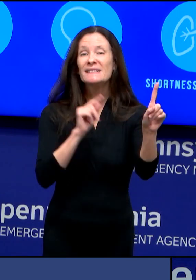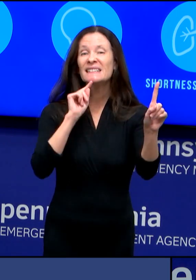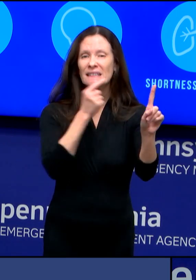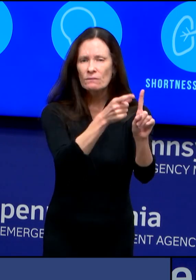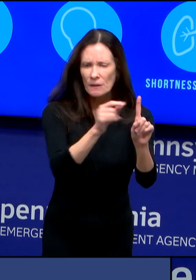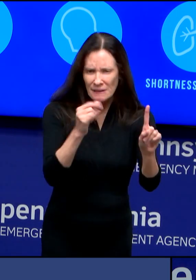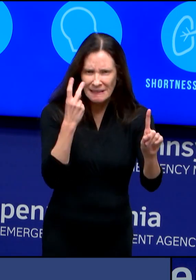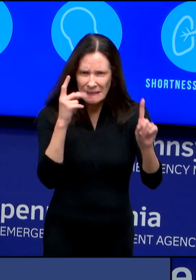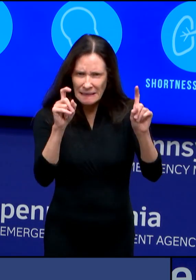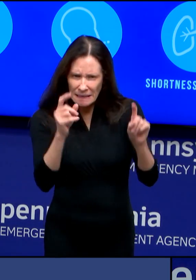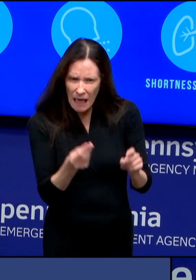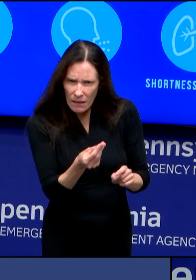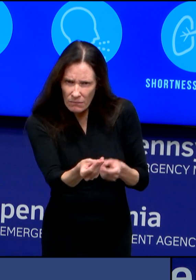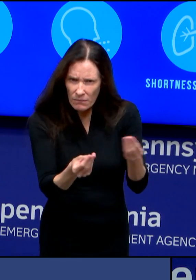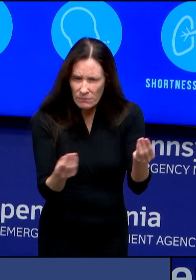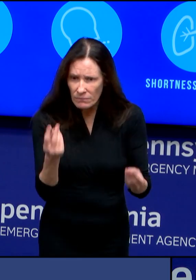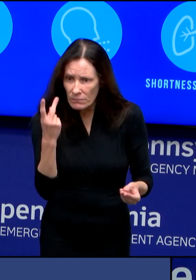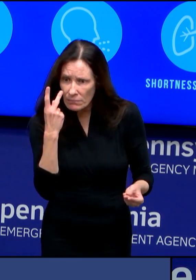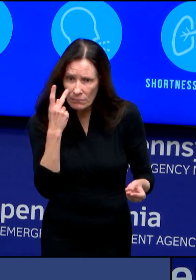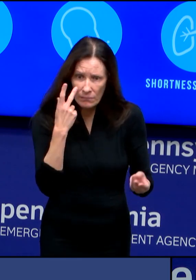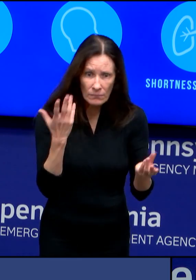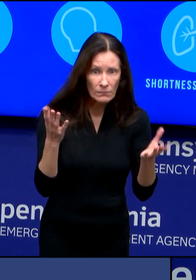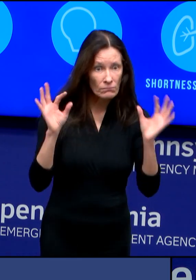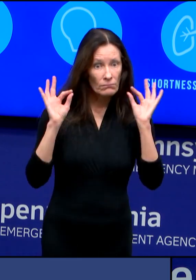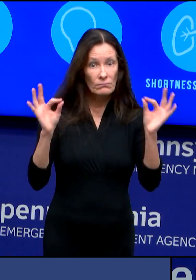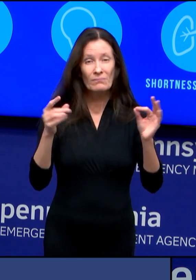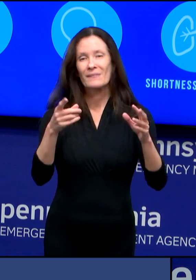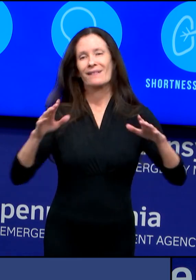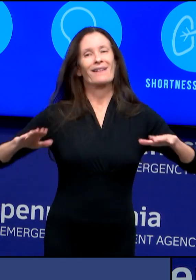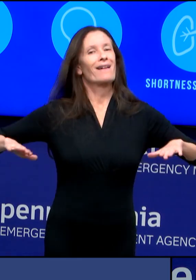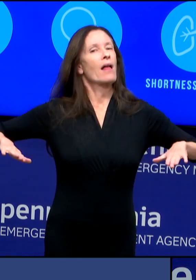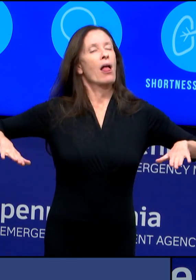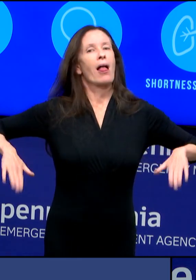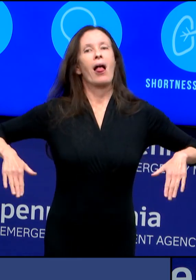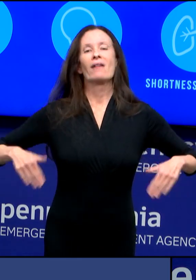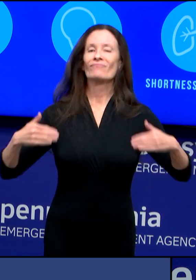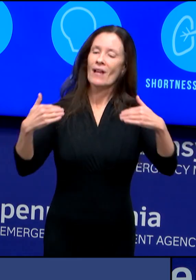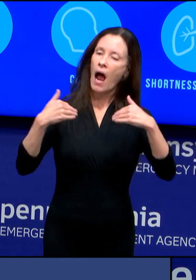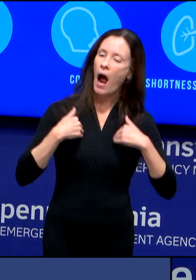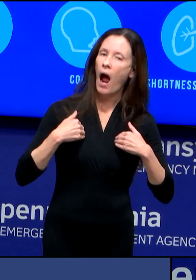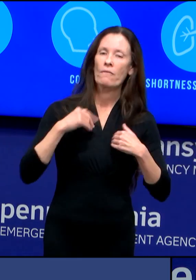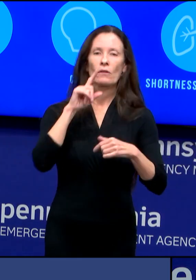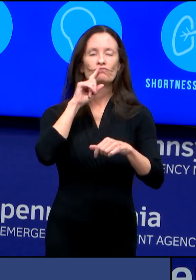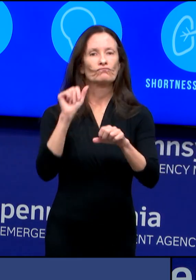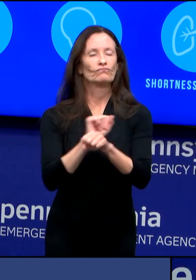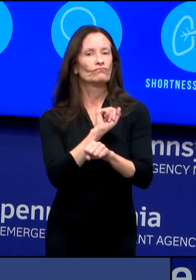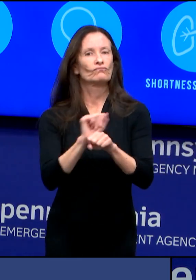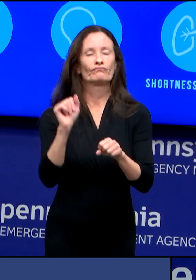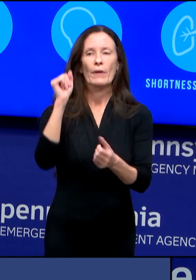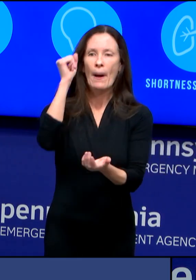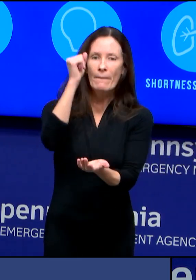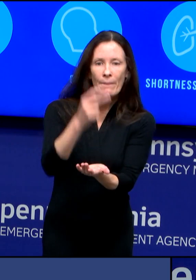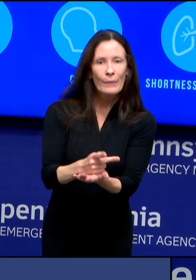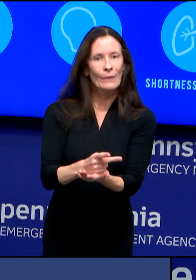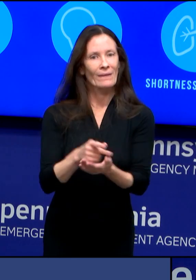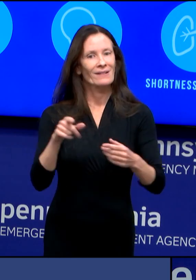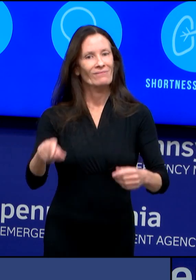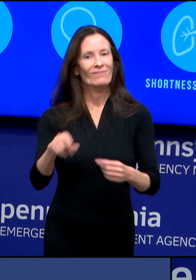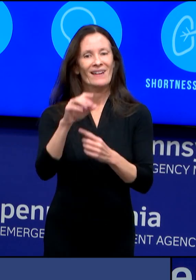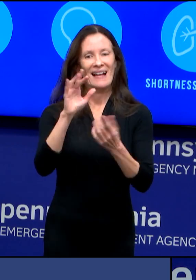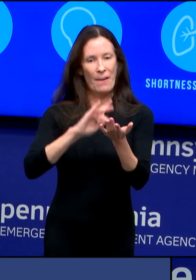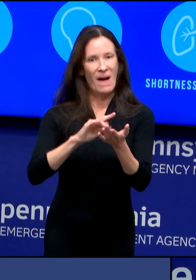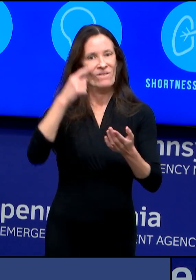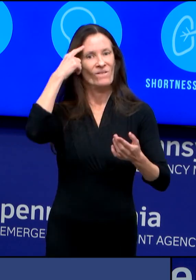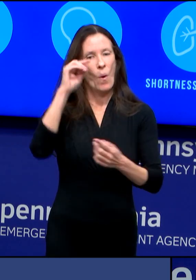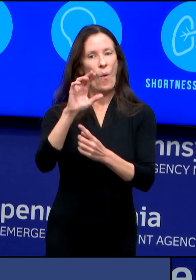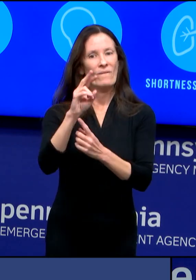no approved treatment for COVID-19. There are potential options that are being investigated, and we hope and pray